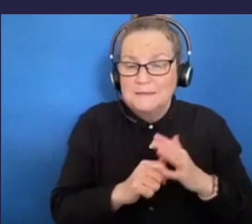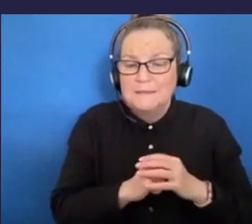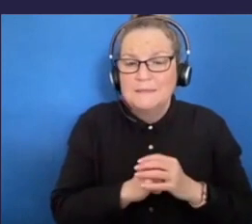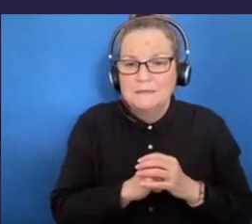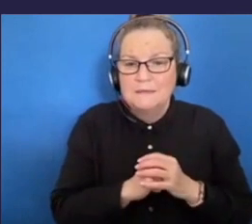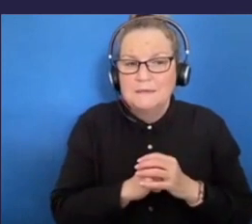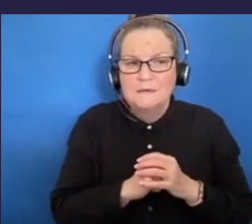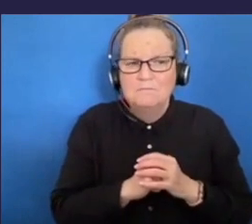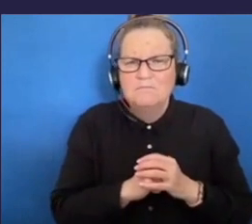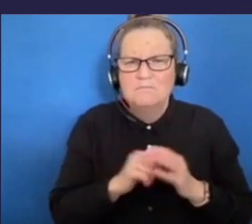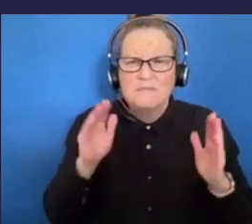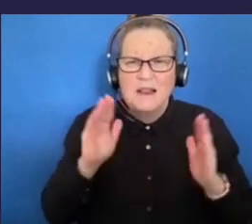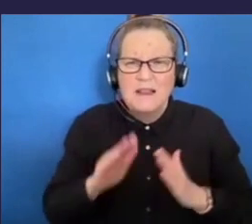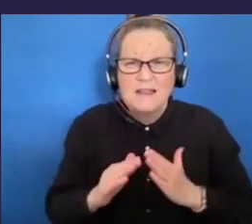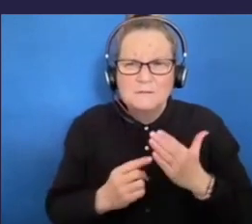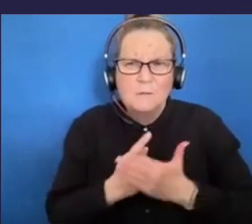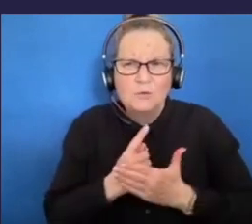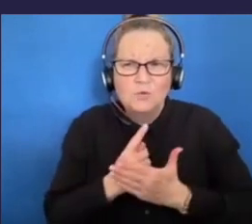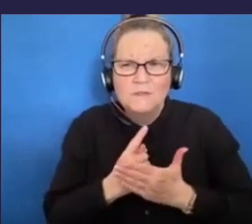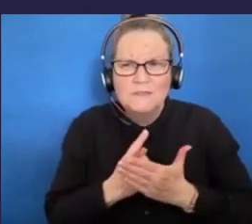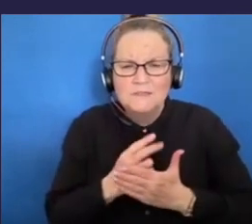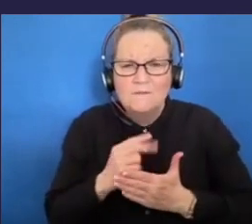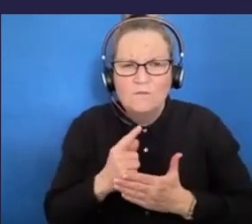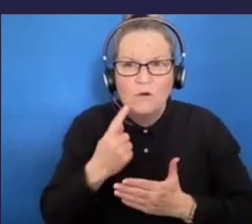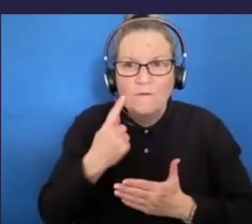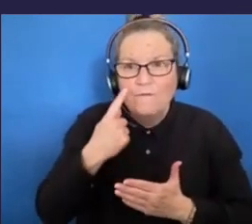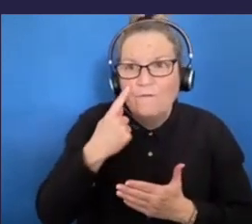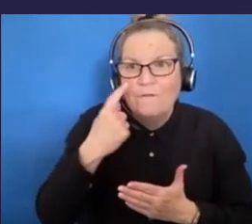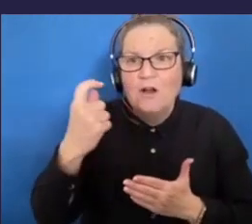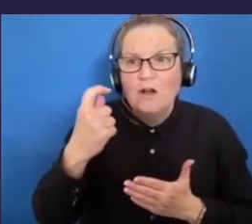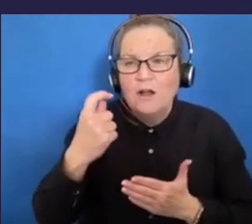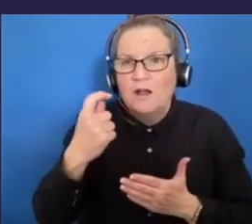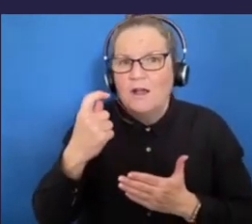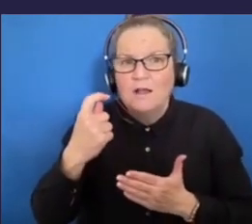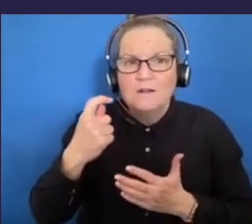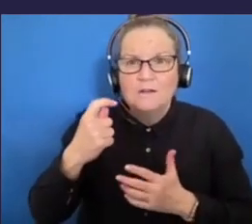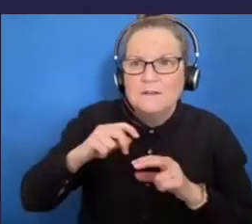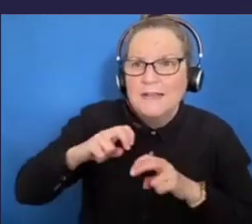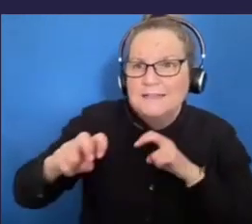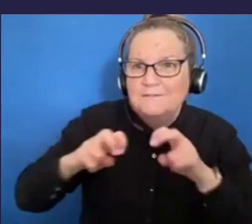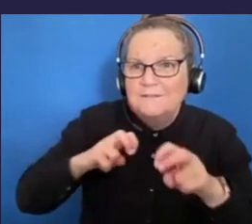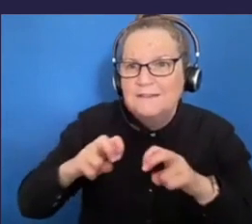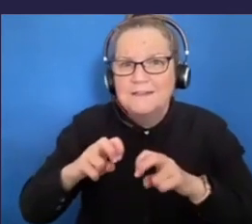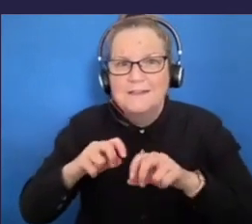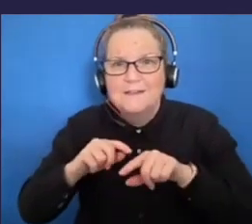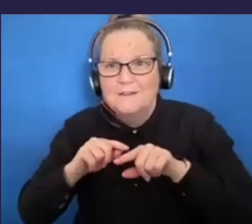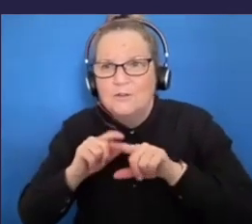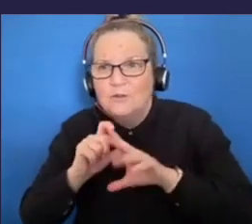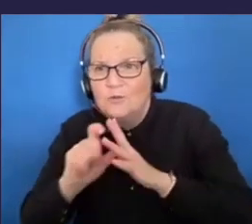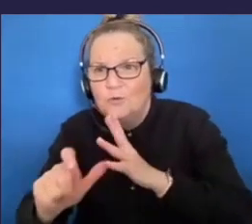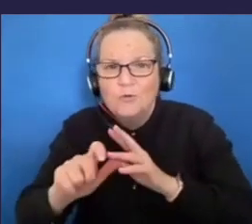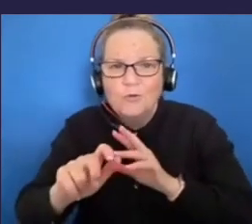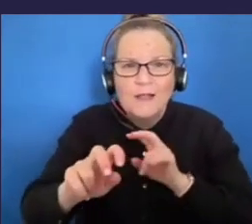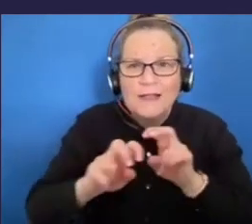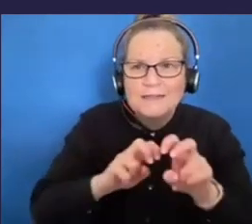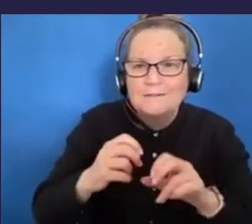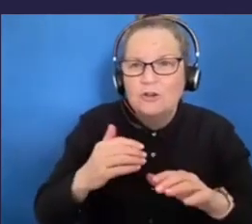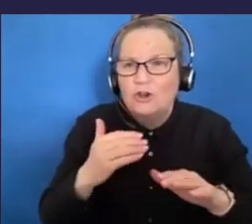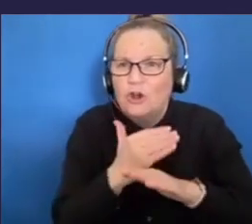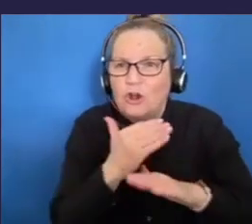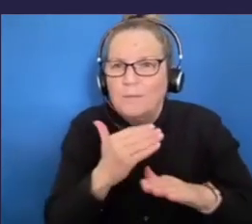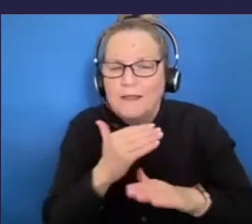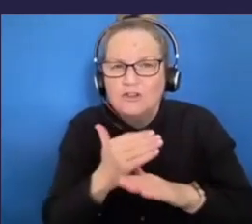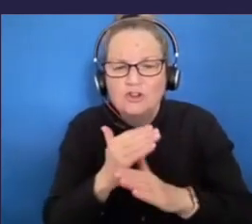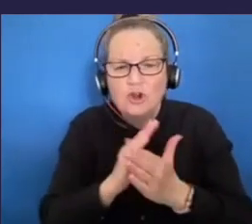fewer opportunities to discover and pursue activities, hobbies, occupations, things that are of interest to